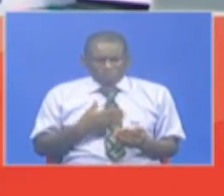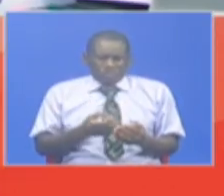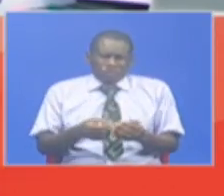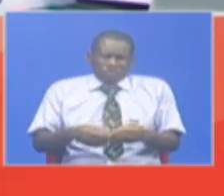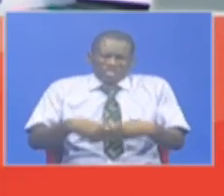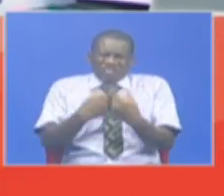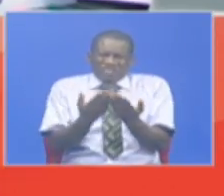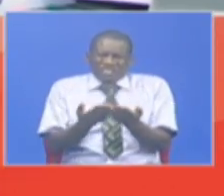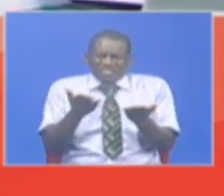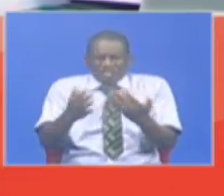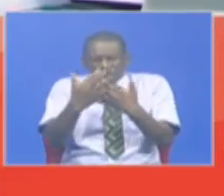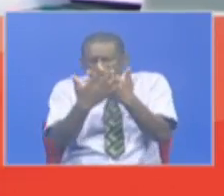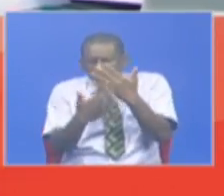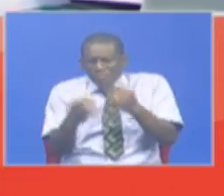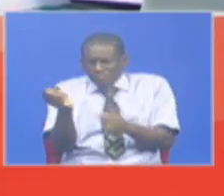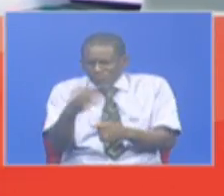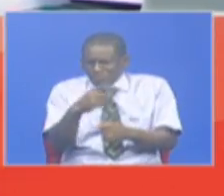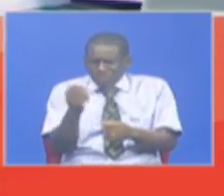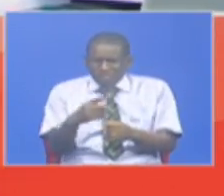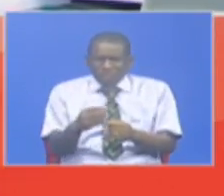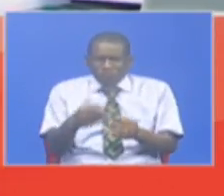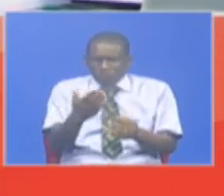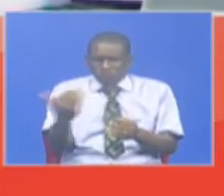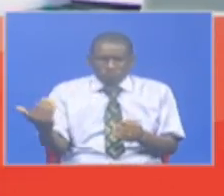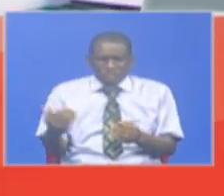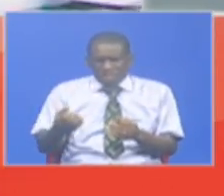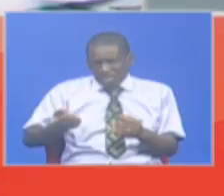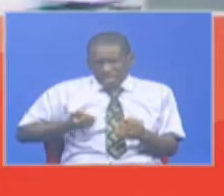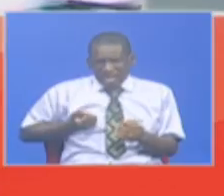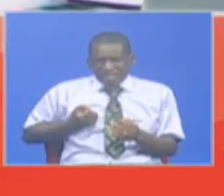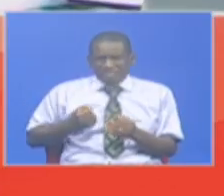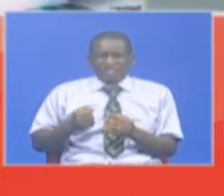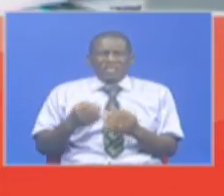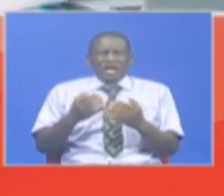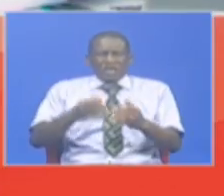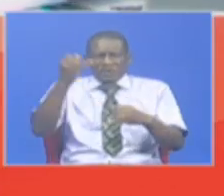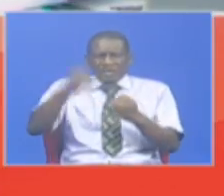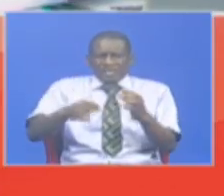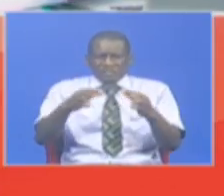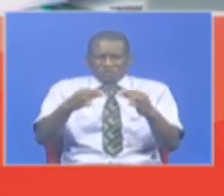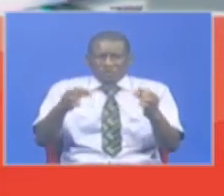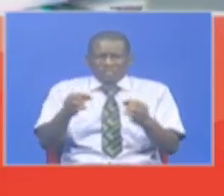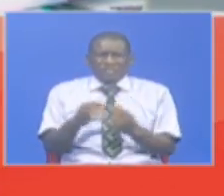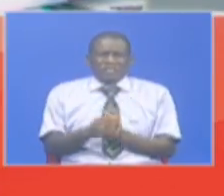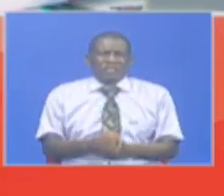home as it is? Briefly, and that also will mark as maybe your partnership, Marcy. Yeah, thank